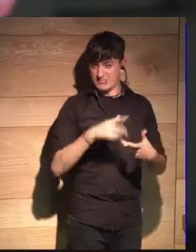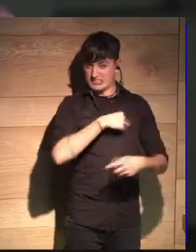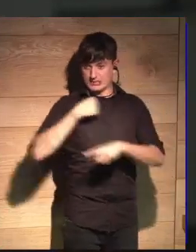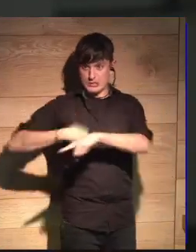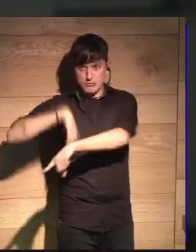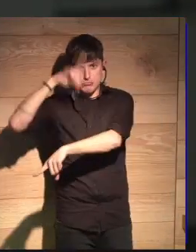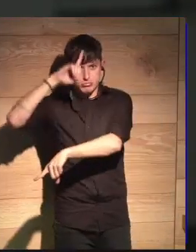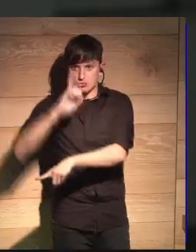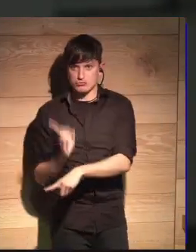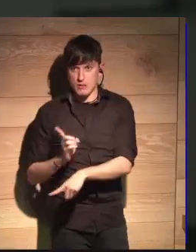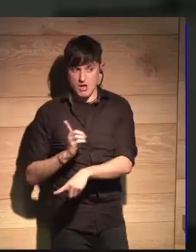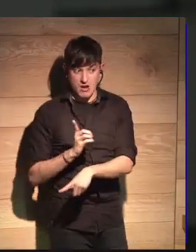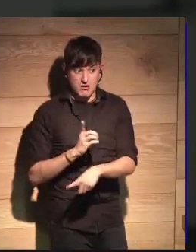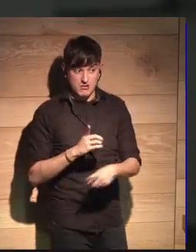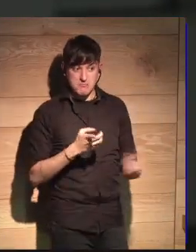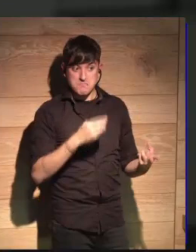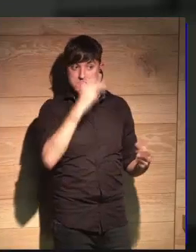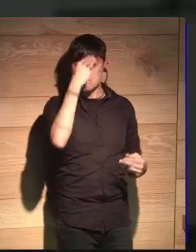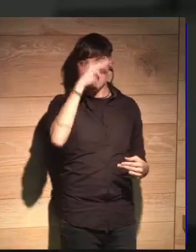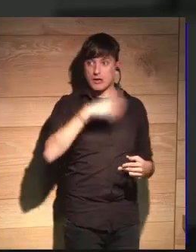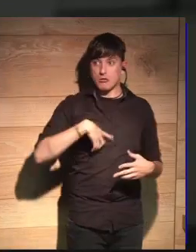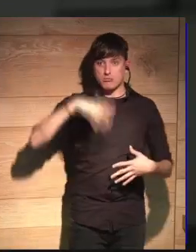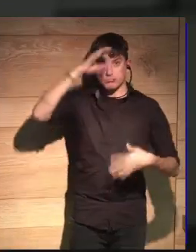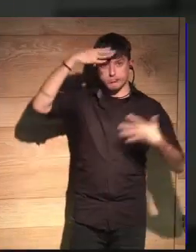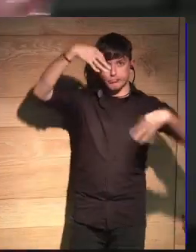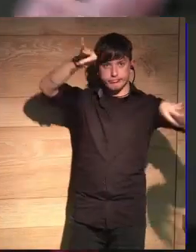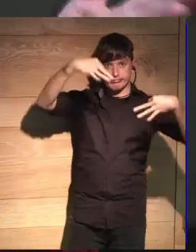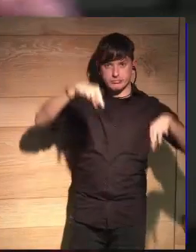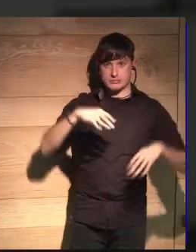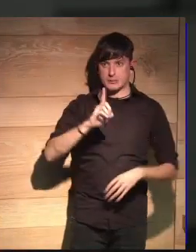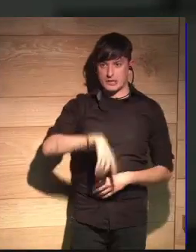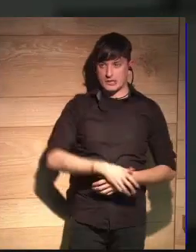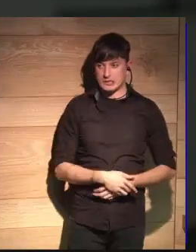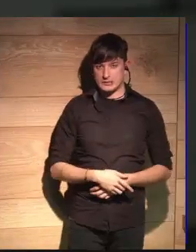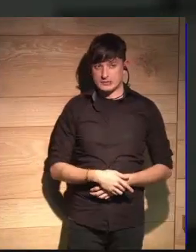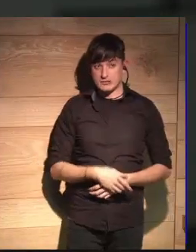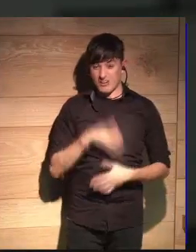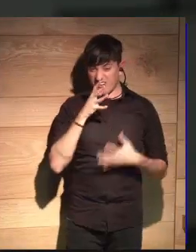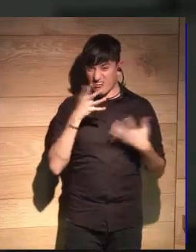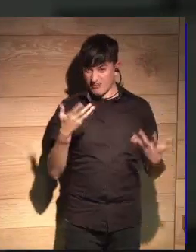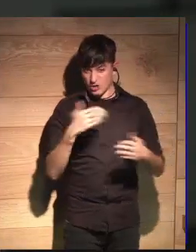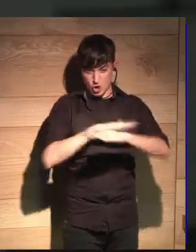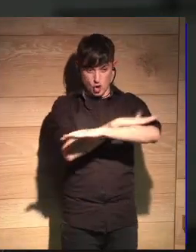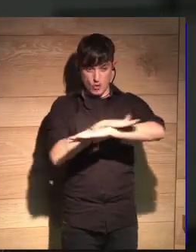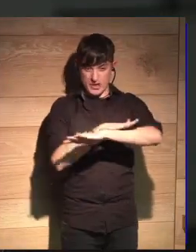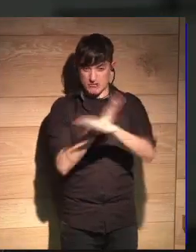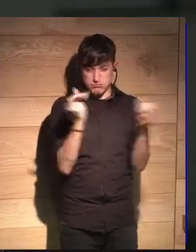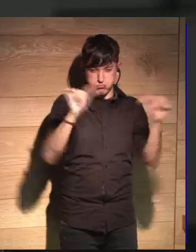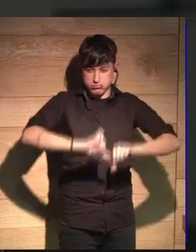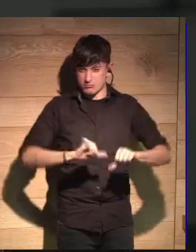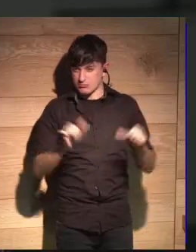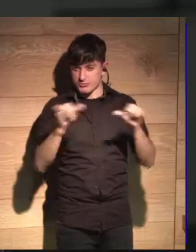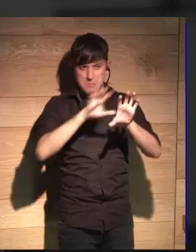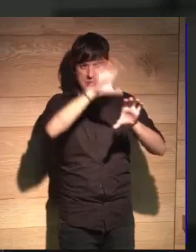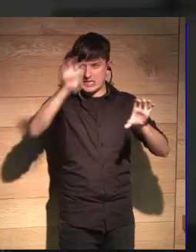nobody in Mexico was affected by it. But nowadays, when government falls in any country, when government falls